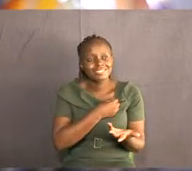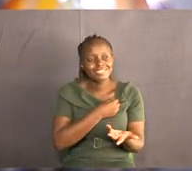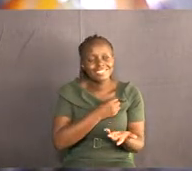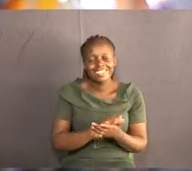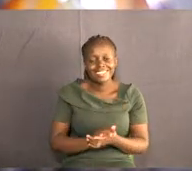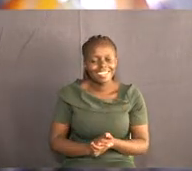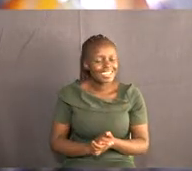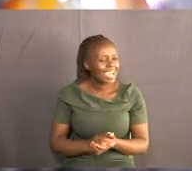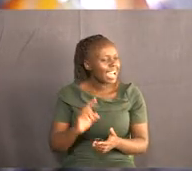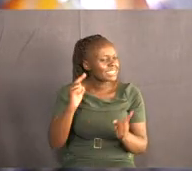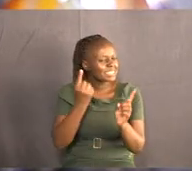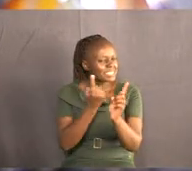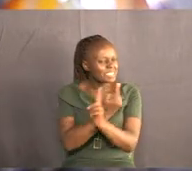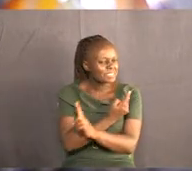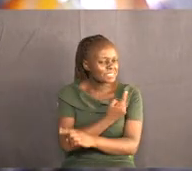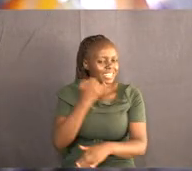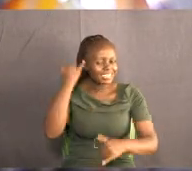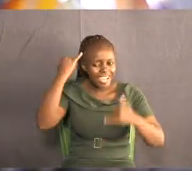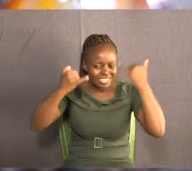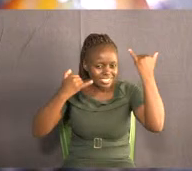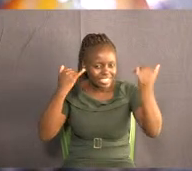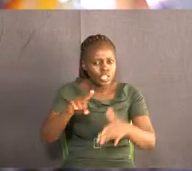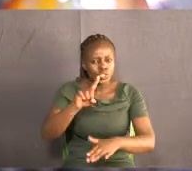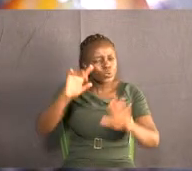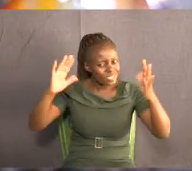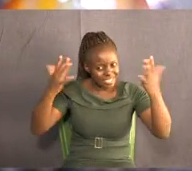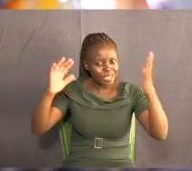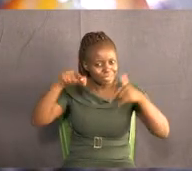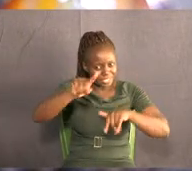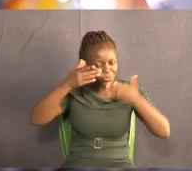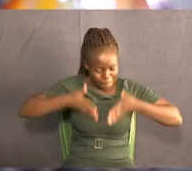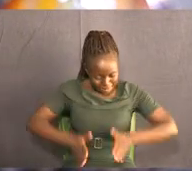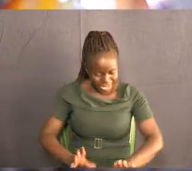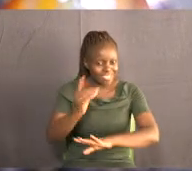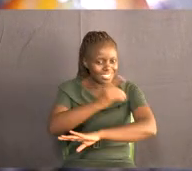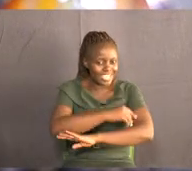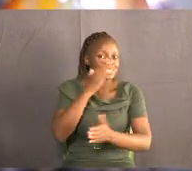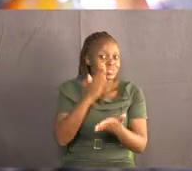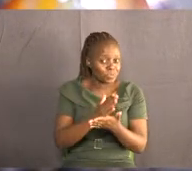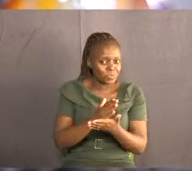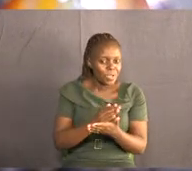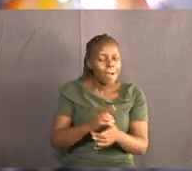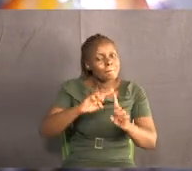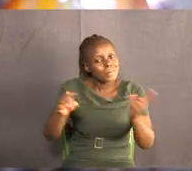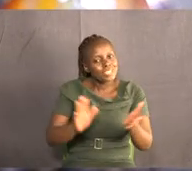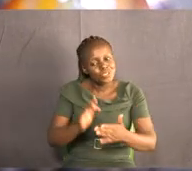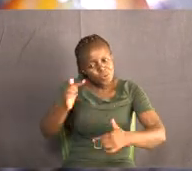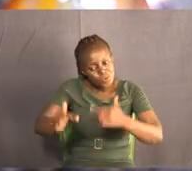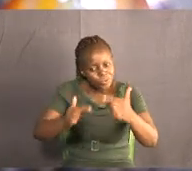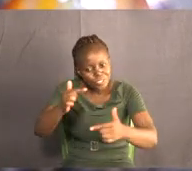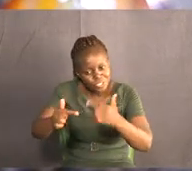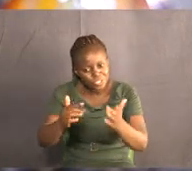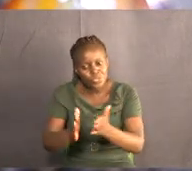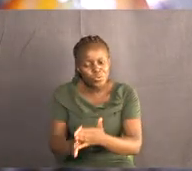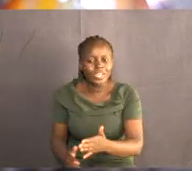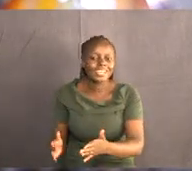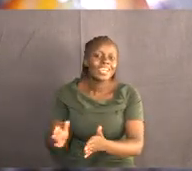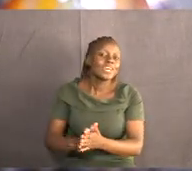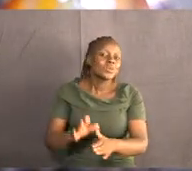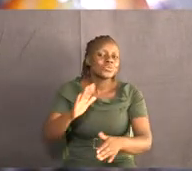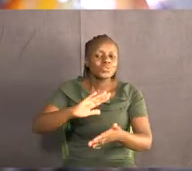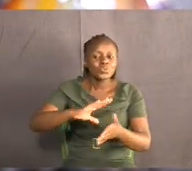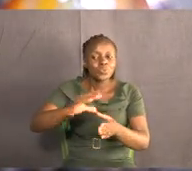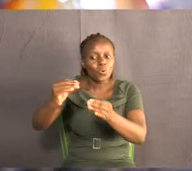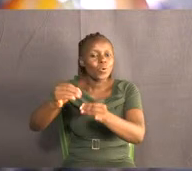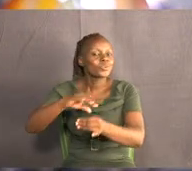us a different perspective that you're celebrating your day when we near our grave. Because it gives us perspective that we are going